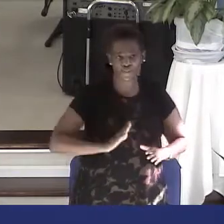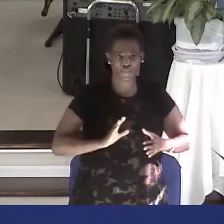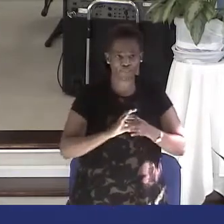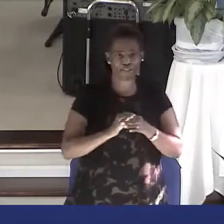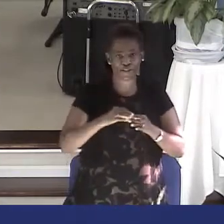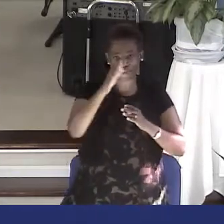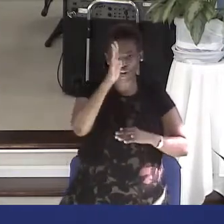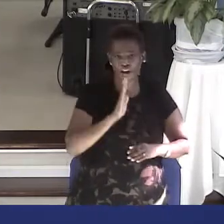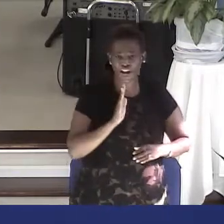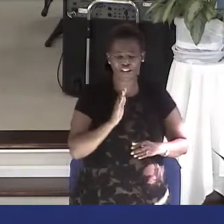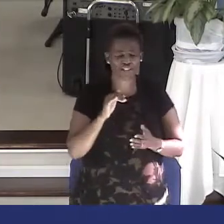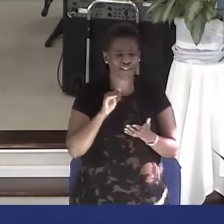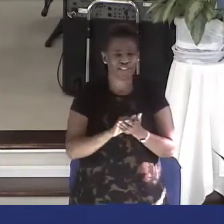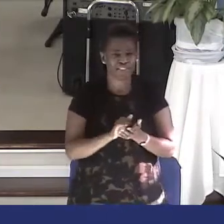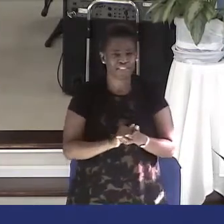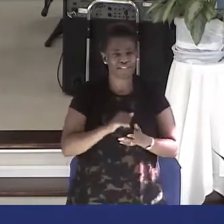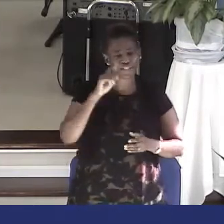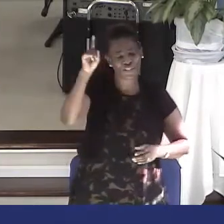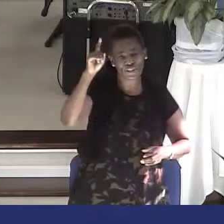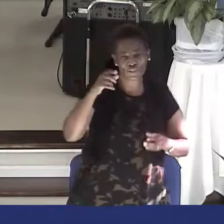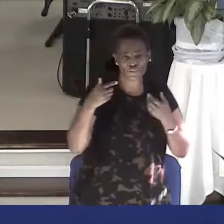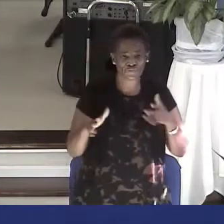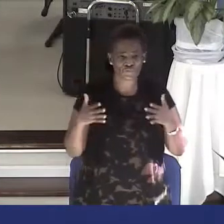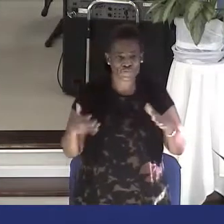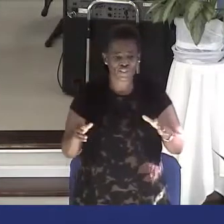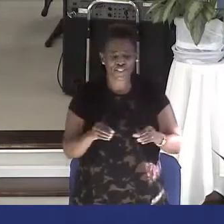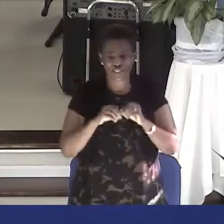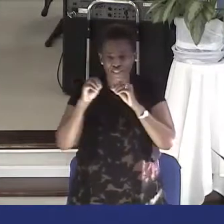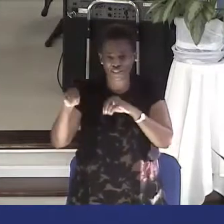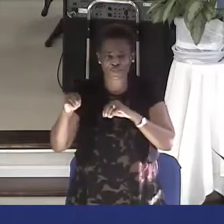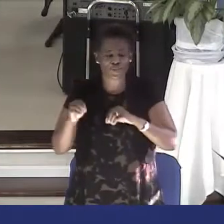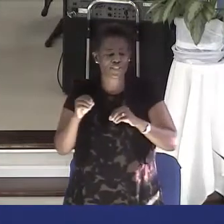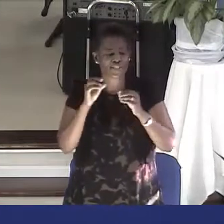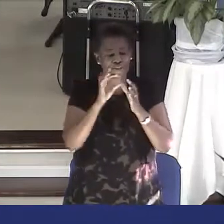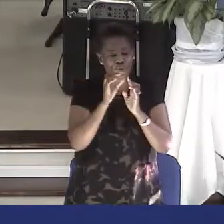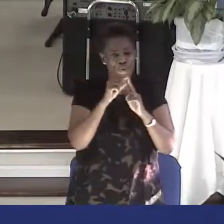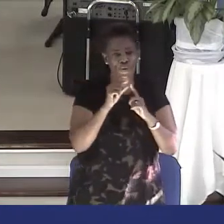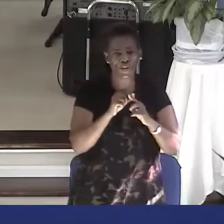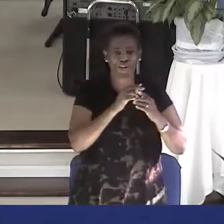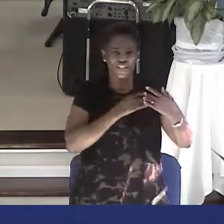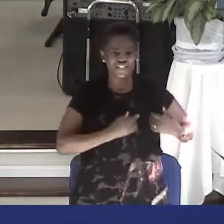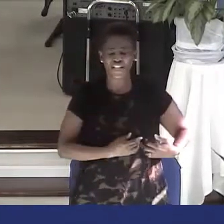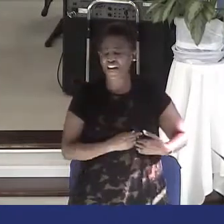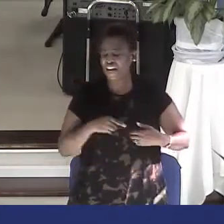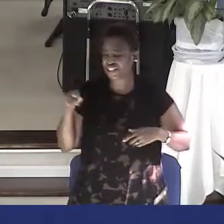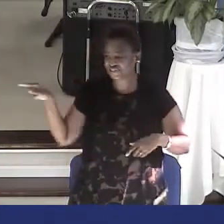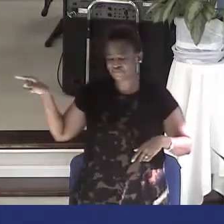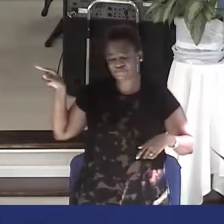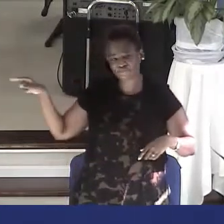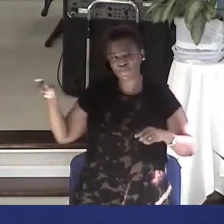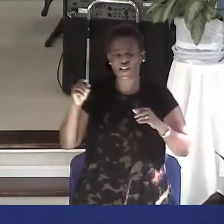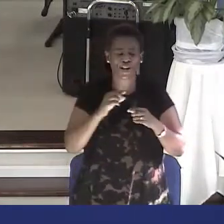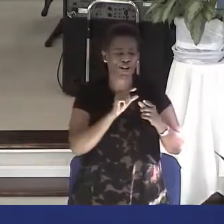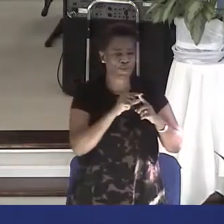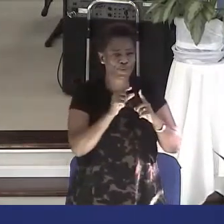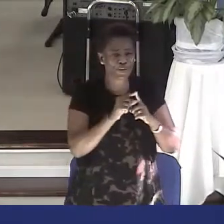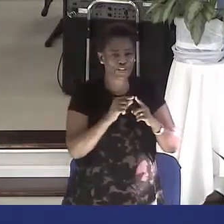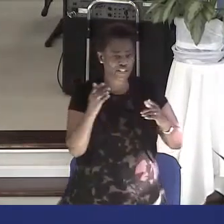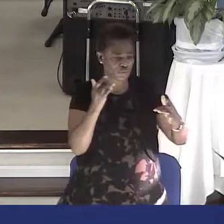on his heart that he shall bring to us this morning, a word that will prick the heart of all of us that